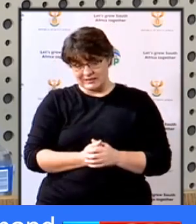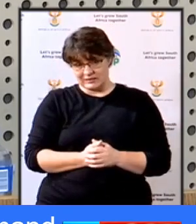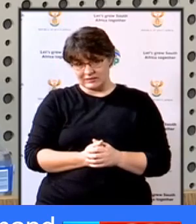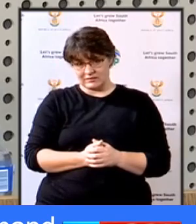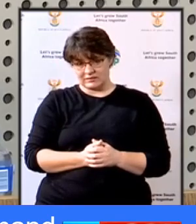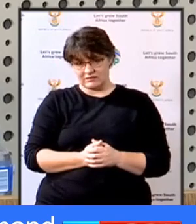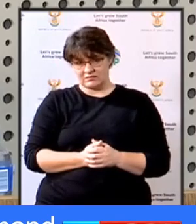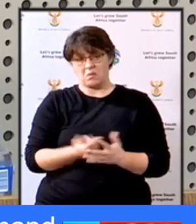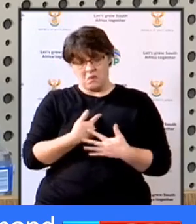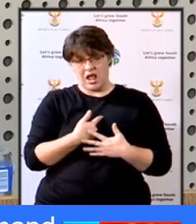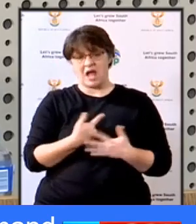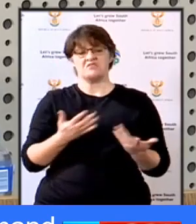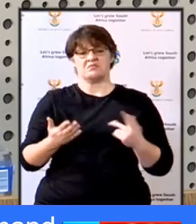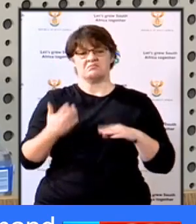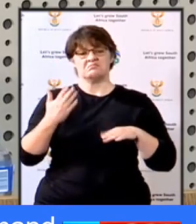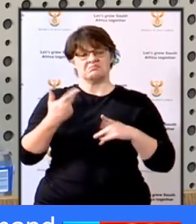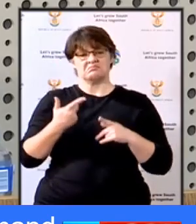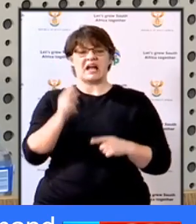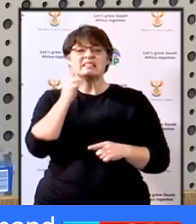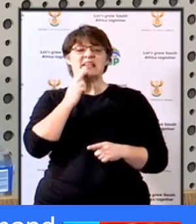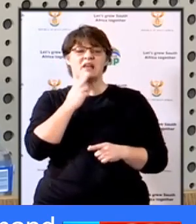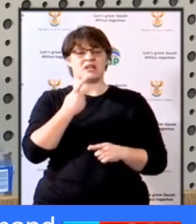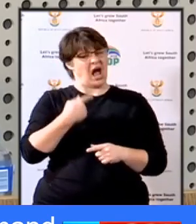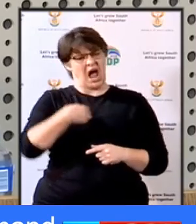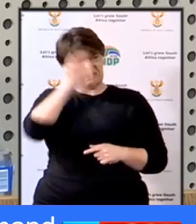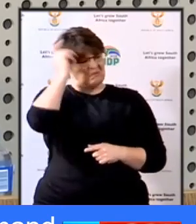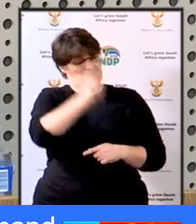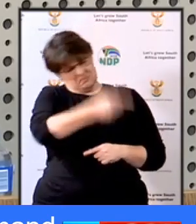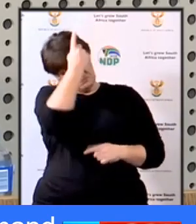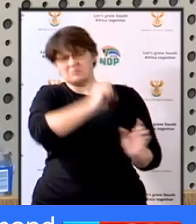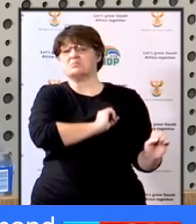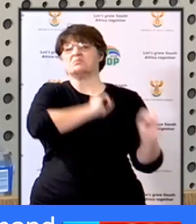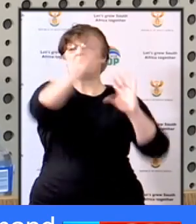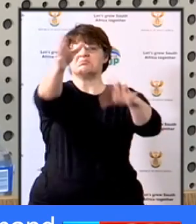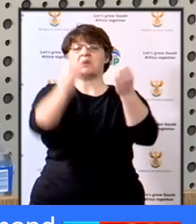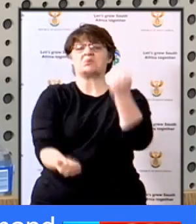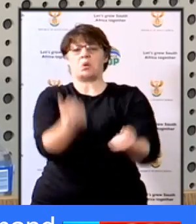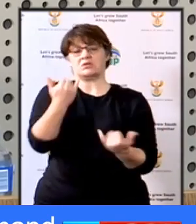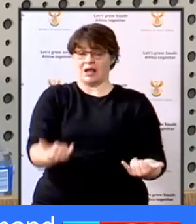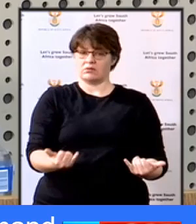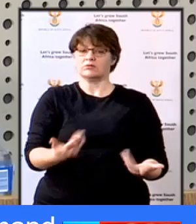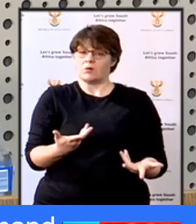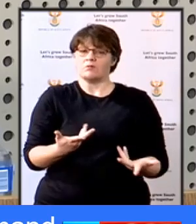We were taken to court about cigarettes. So